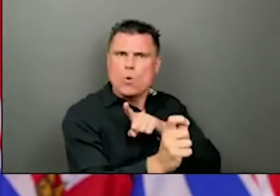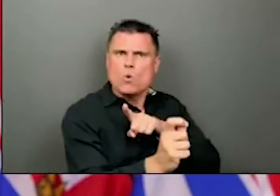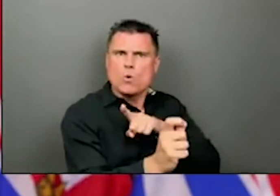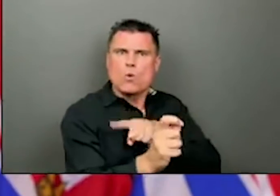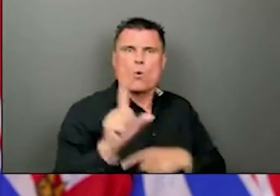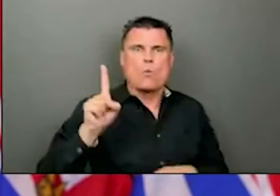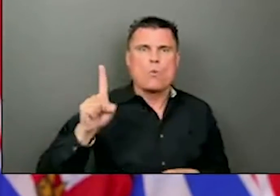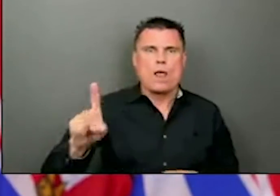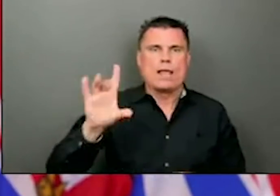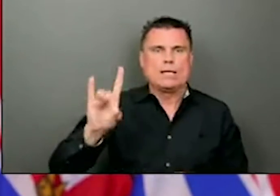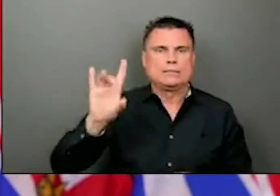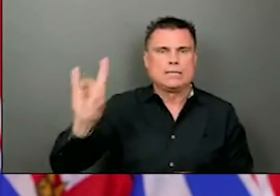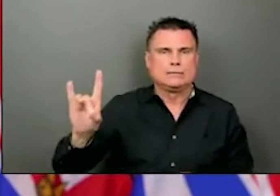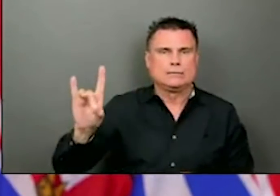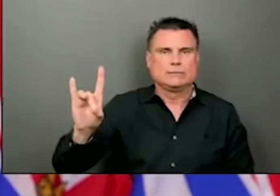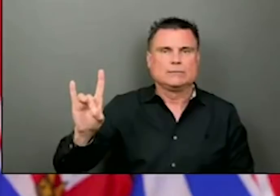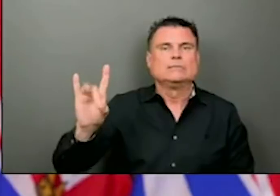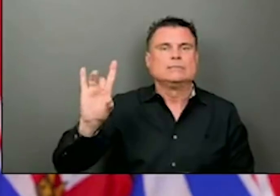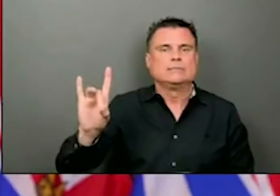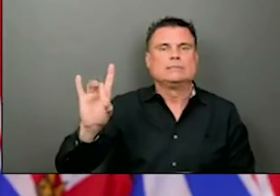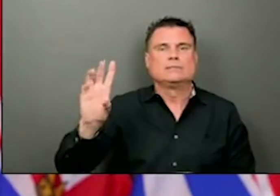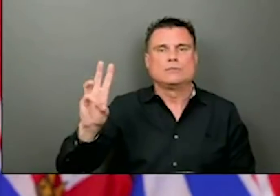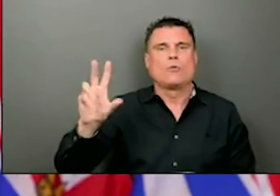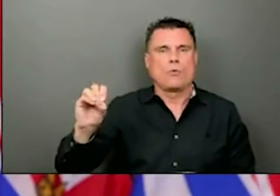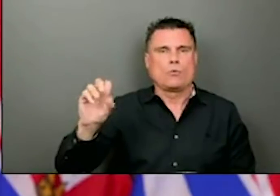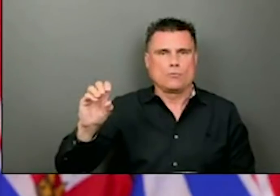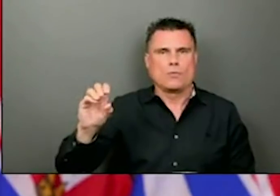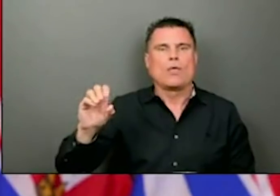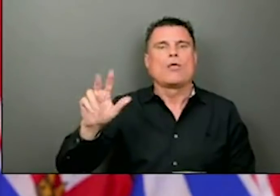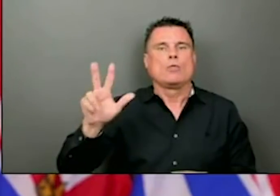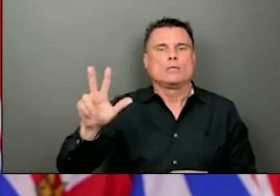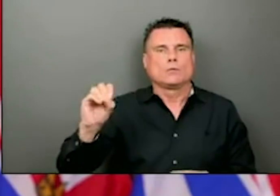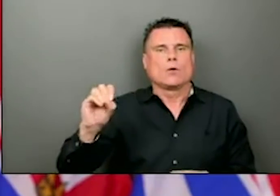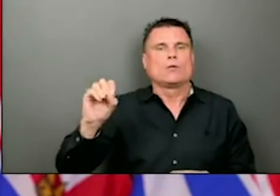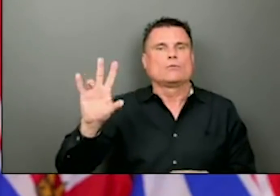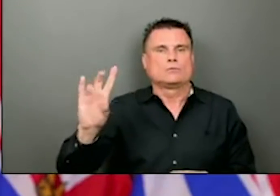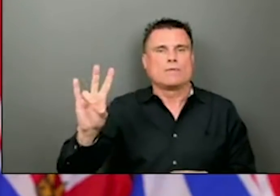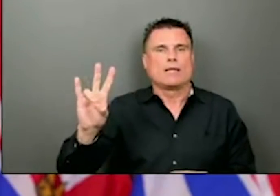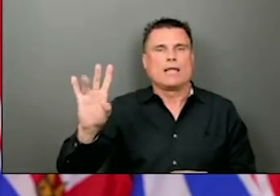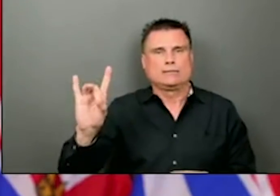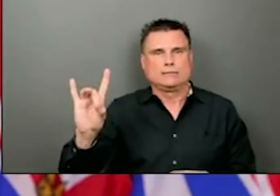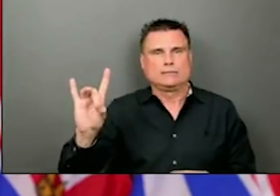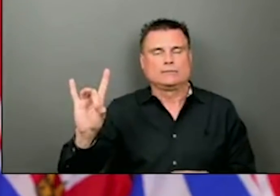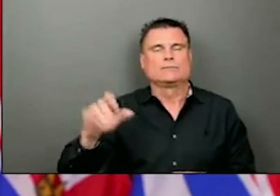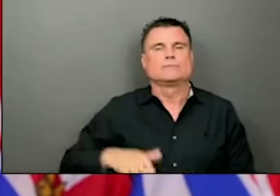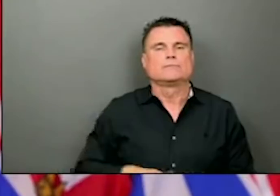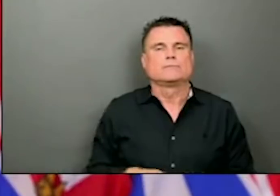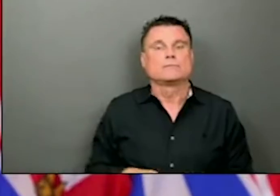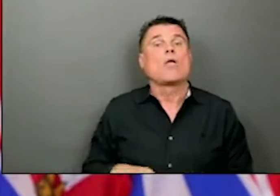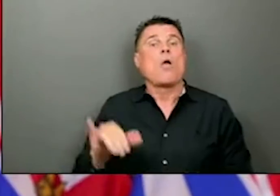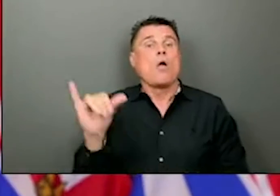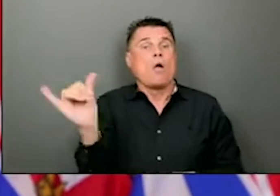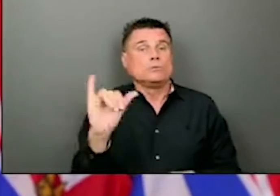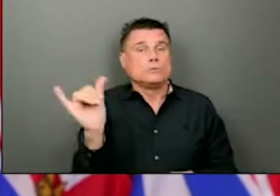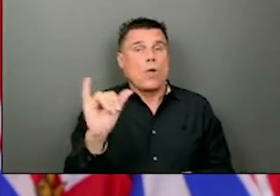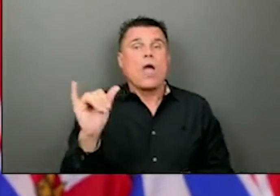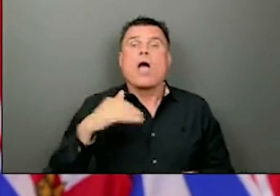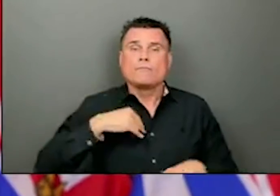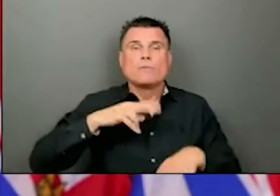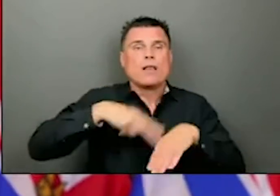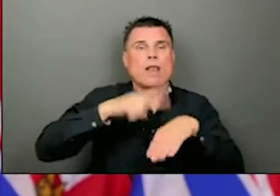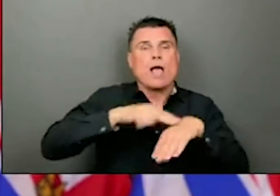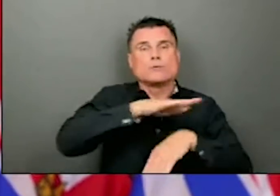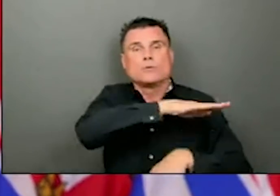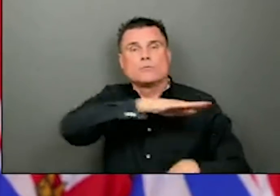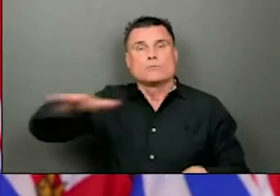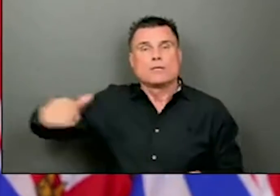1-888-600-3078. And I also would like people who to know that there is a national residential school crisis line